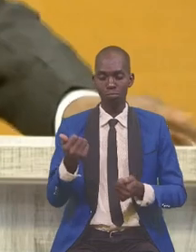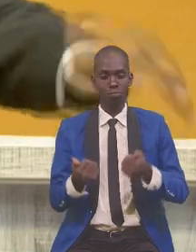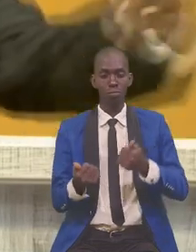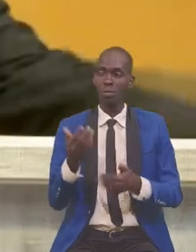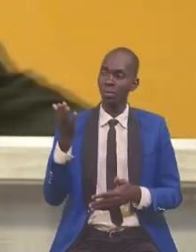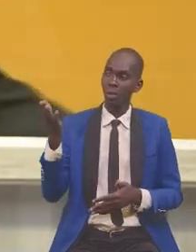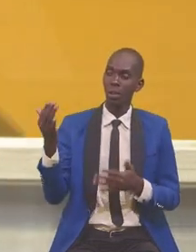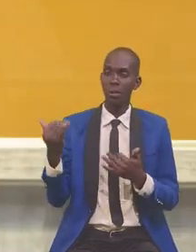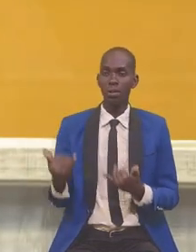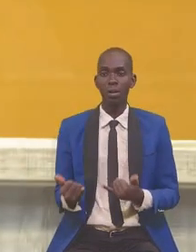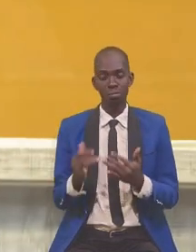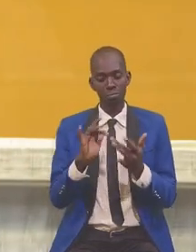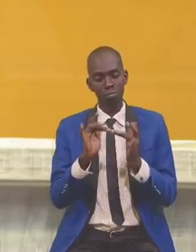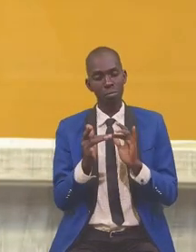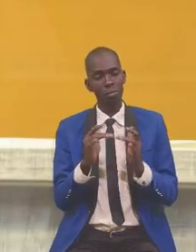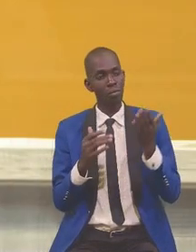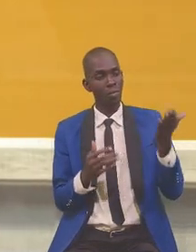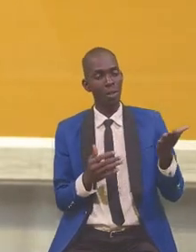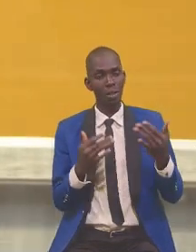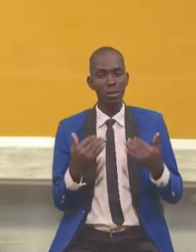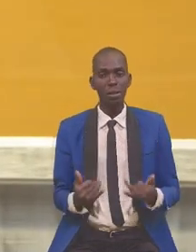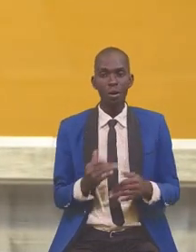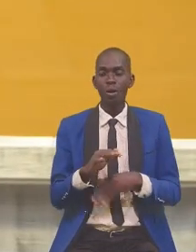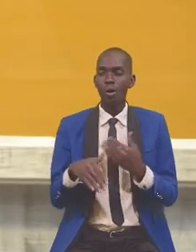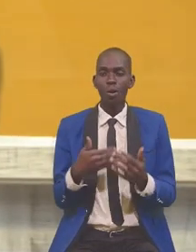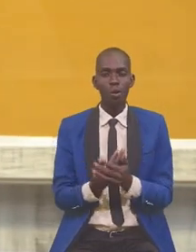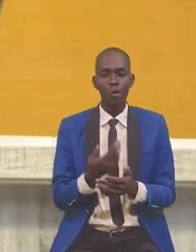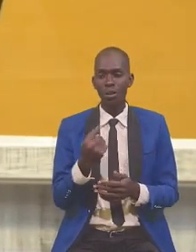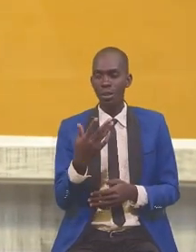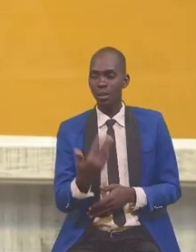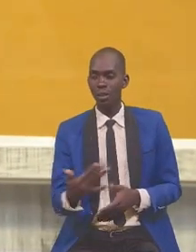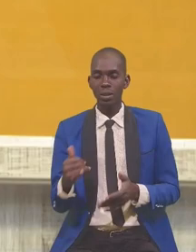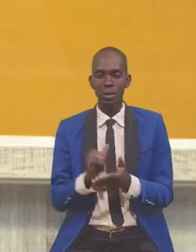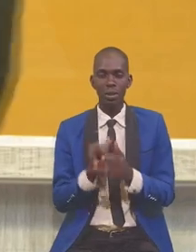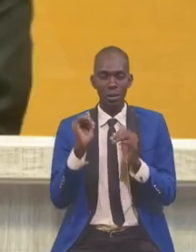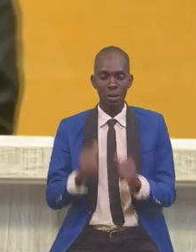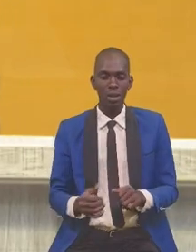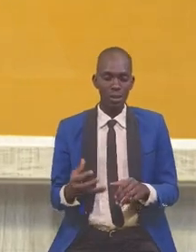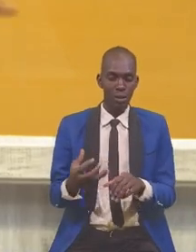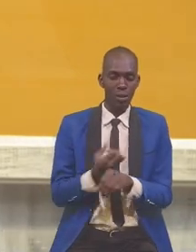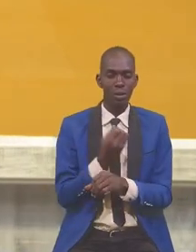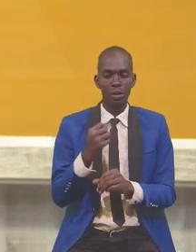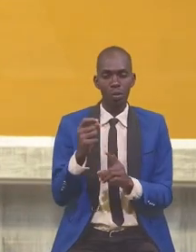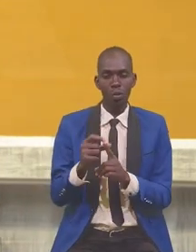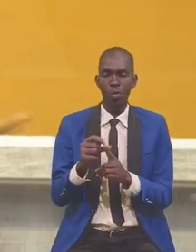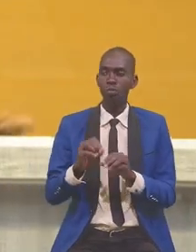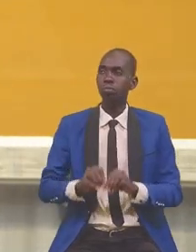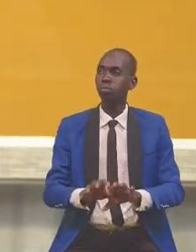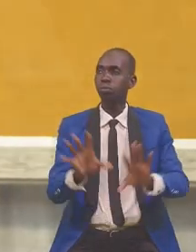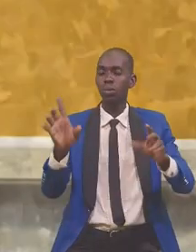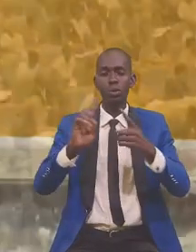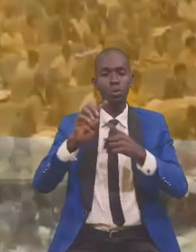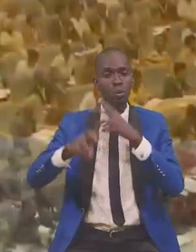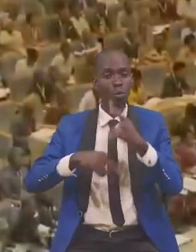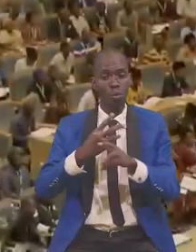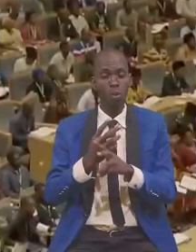today, social media here today, all the gadgets that can take us and take the word into all the world. Everything